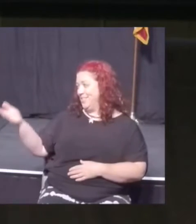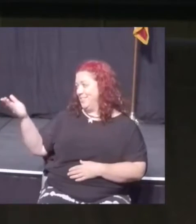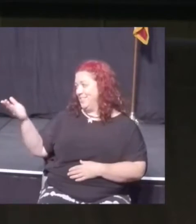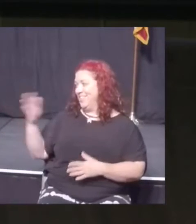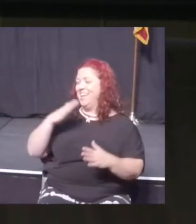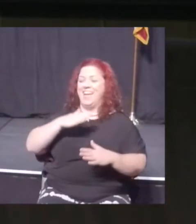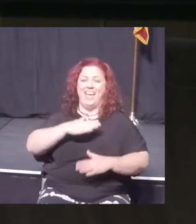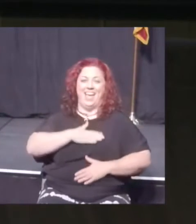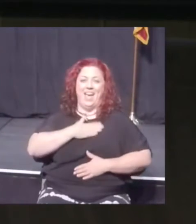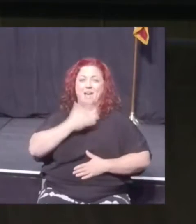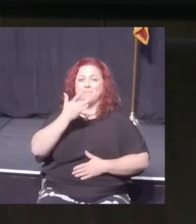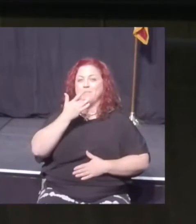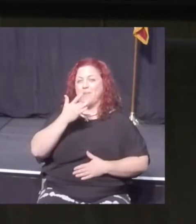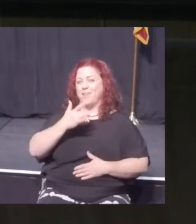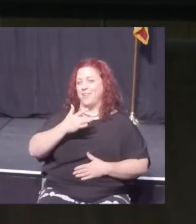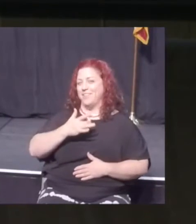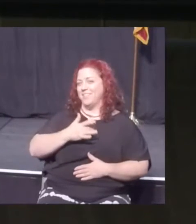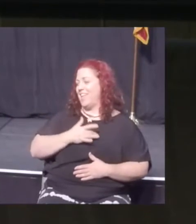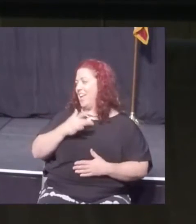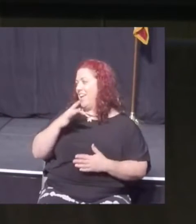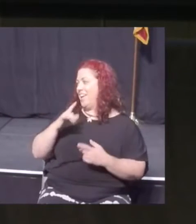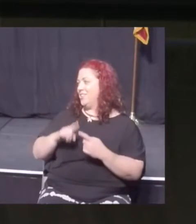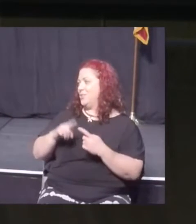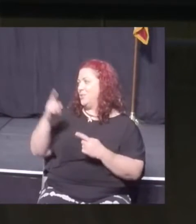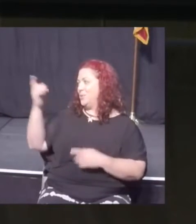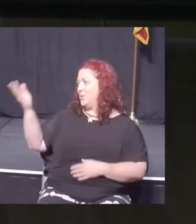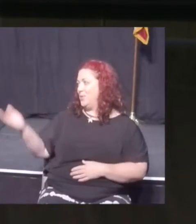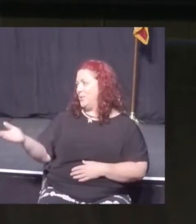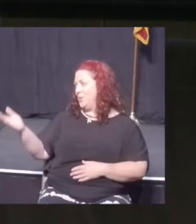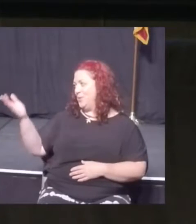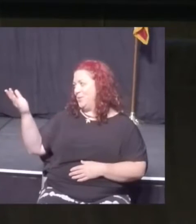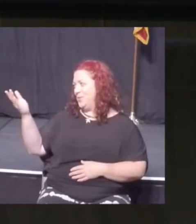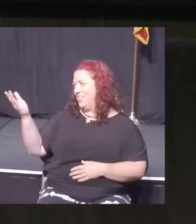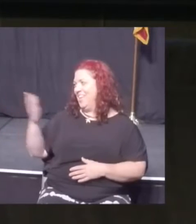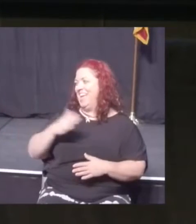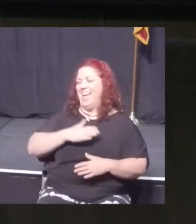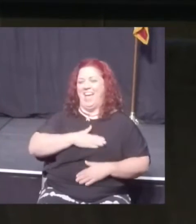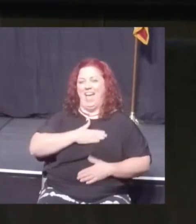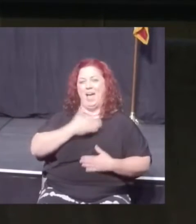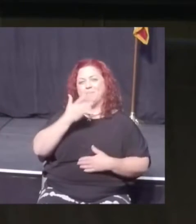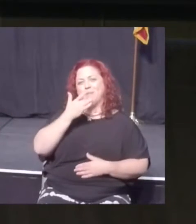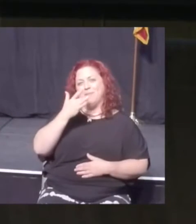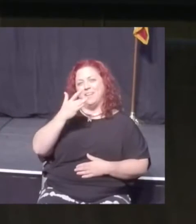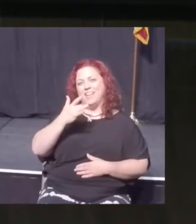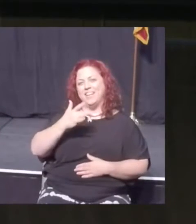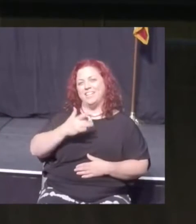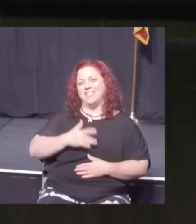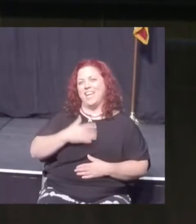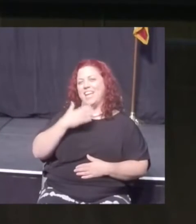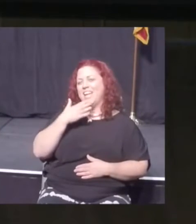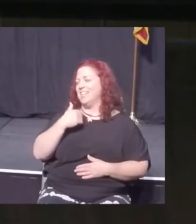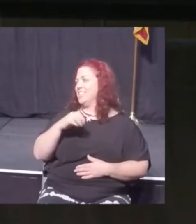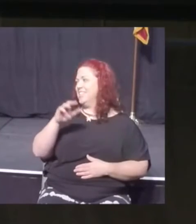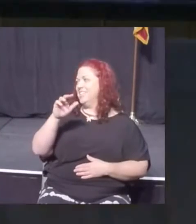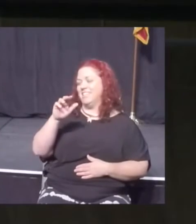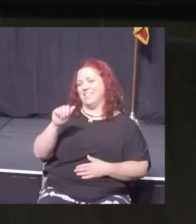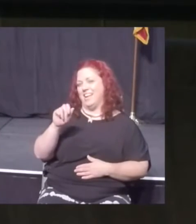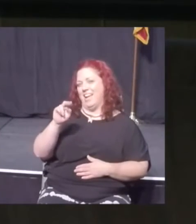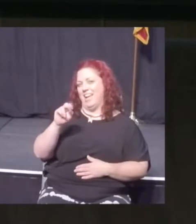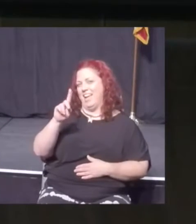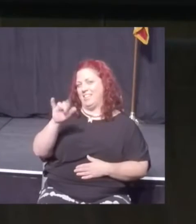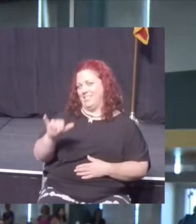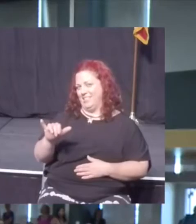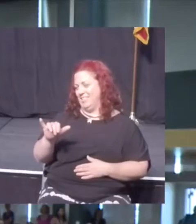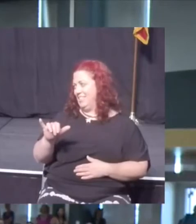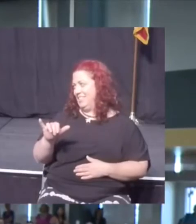to you. Happy birthday to you. Happy birthday,